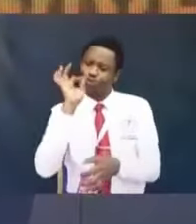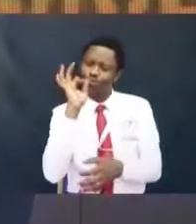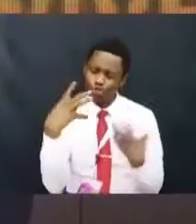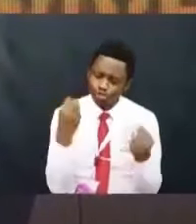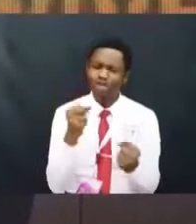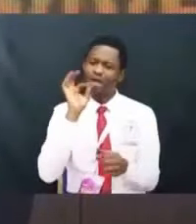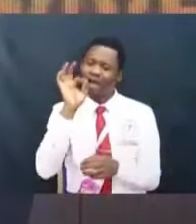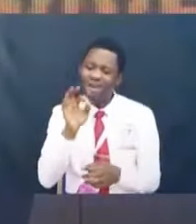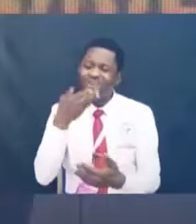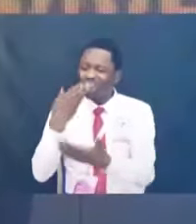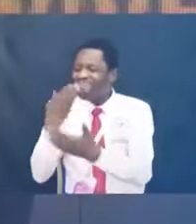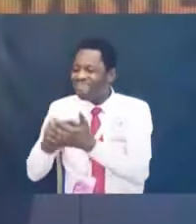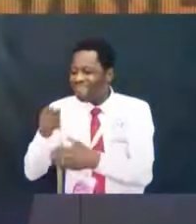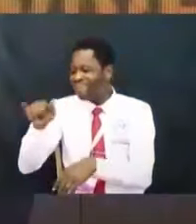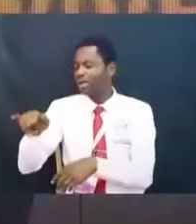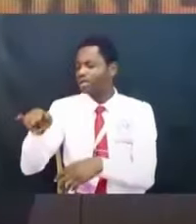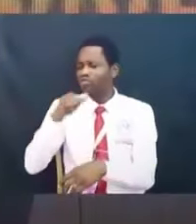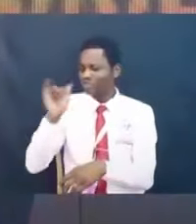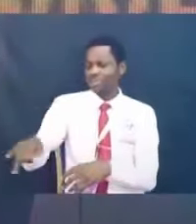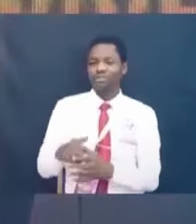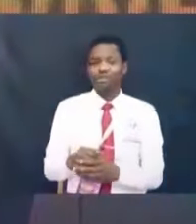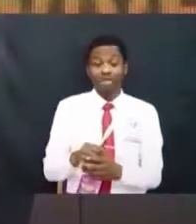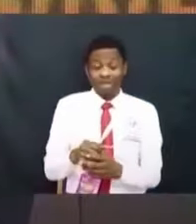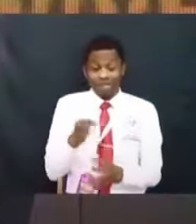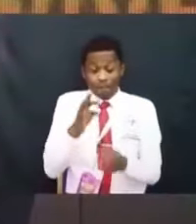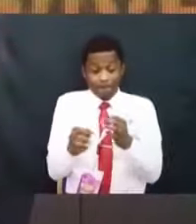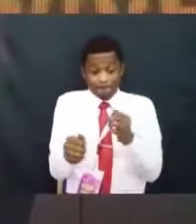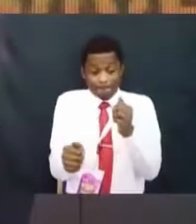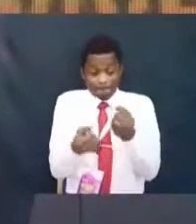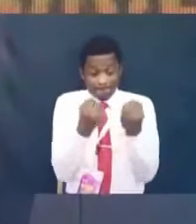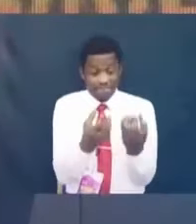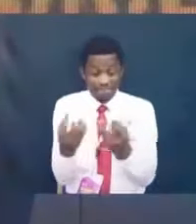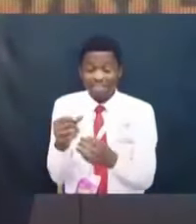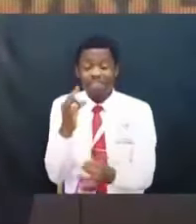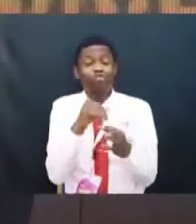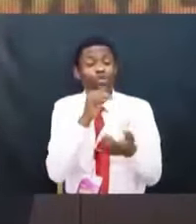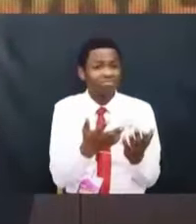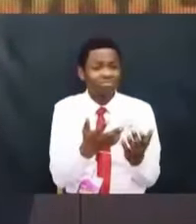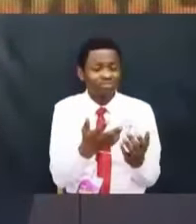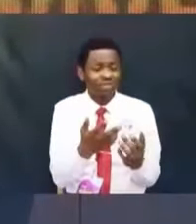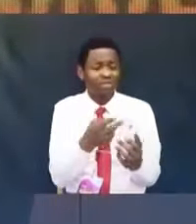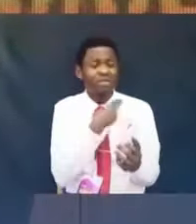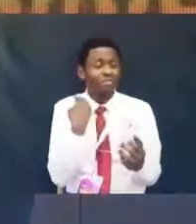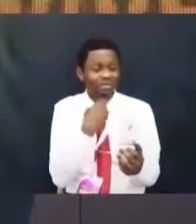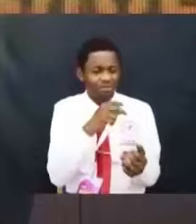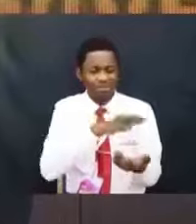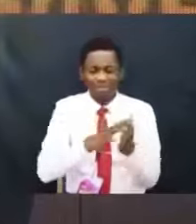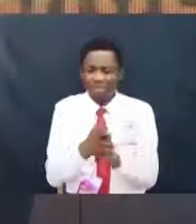preach. See, for many of us, if we had not even been ministers, we would have been linguists in the chief's